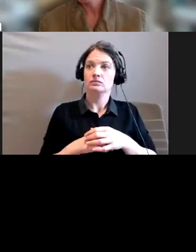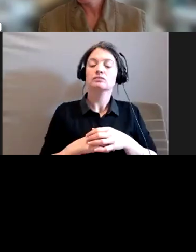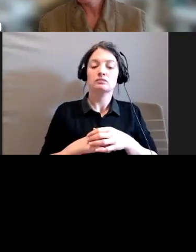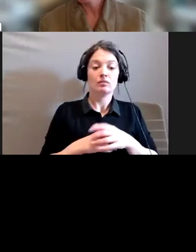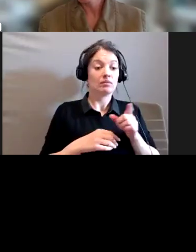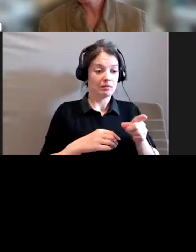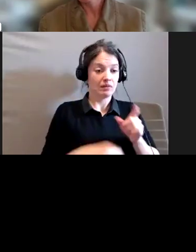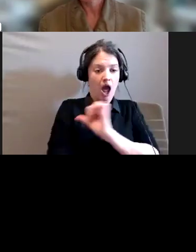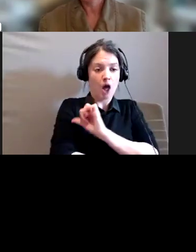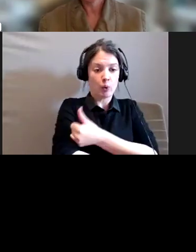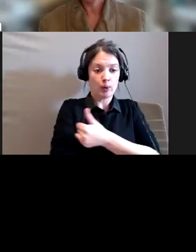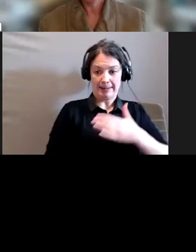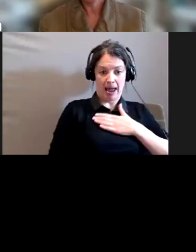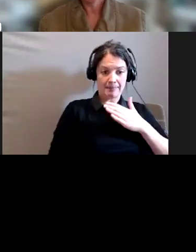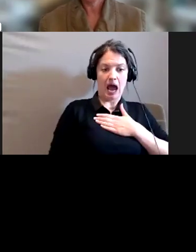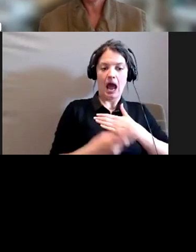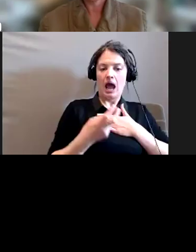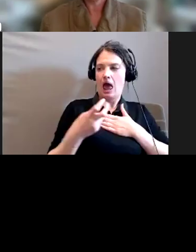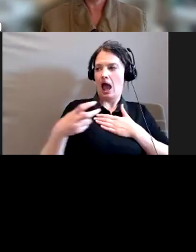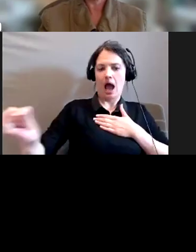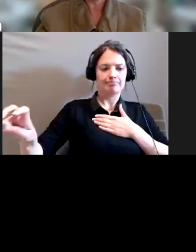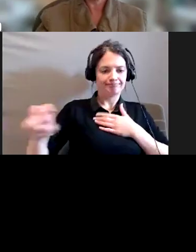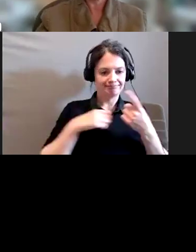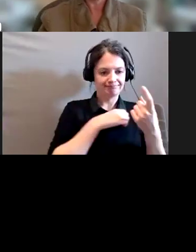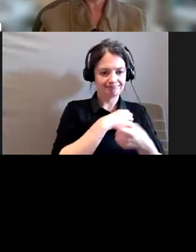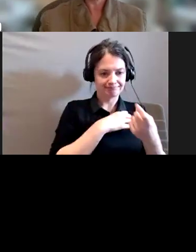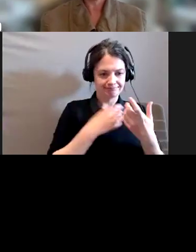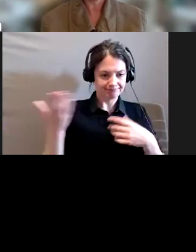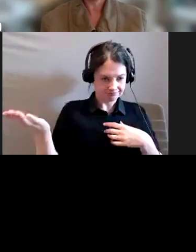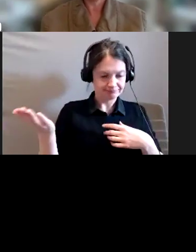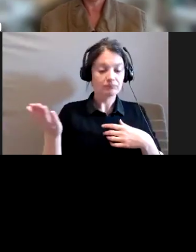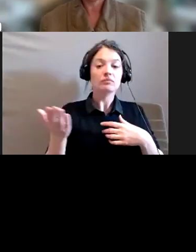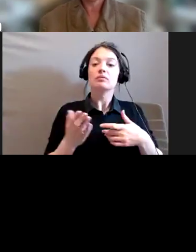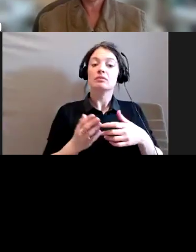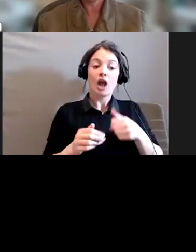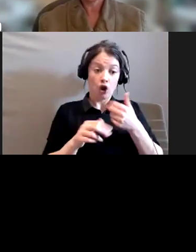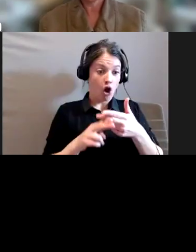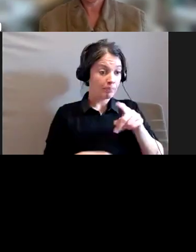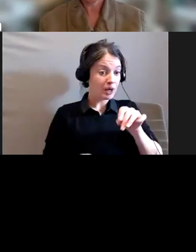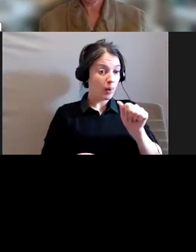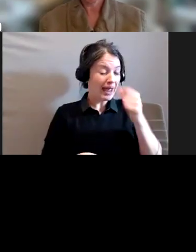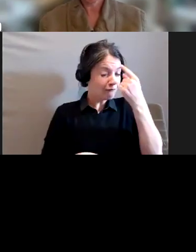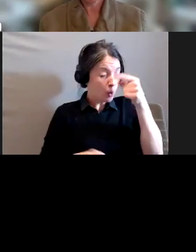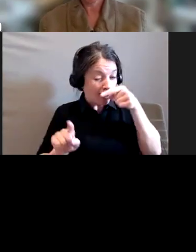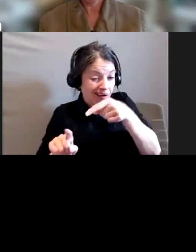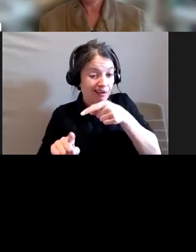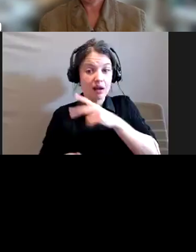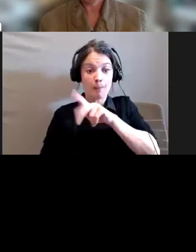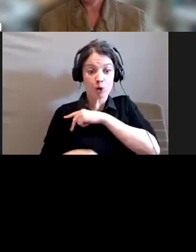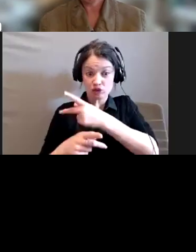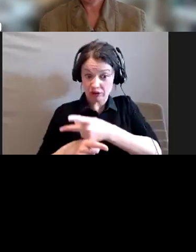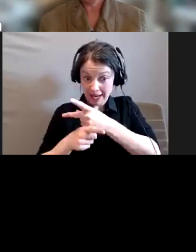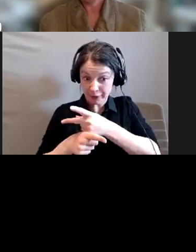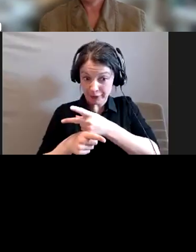by design. It operates, even though it's called like a power of attorney for personal care, it kind of operates as a